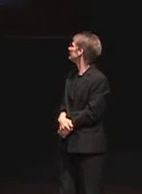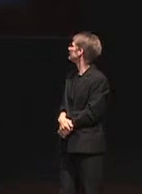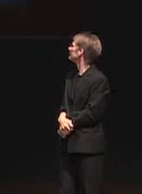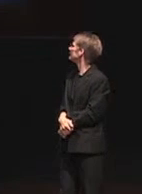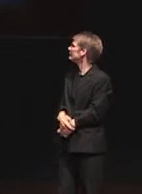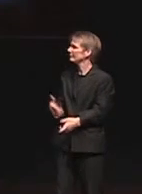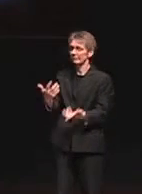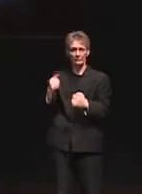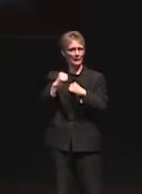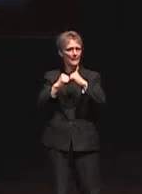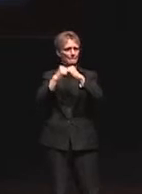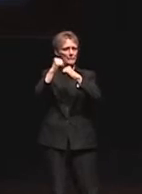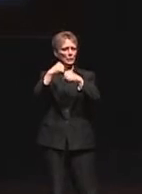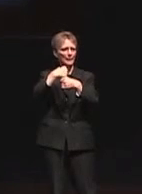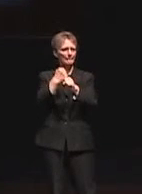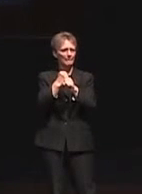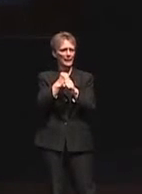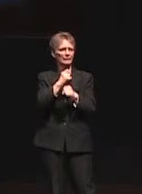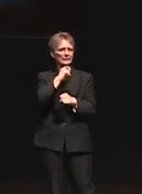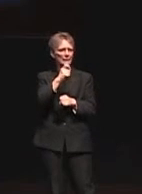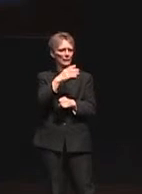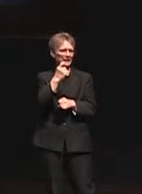This is a building made of steel and glass.